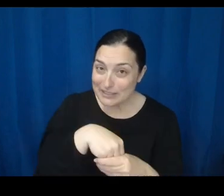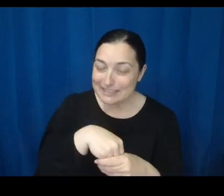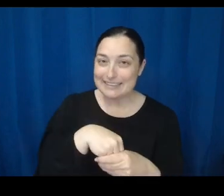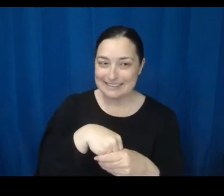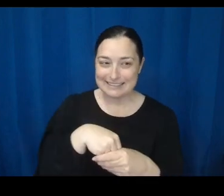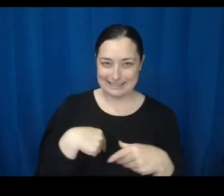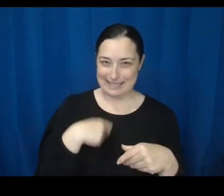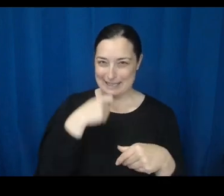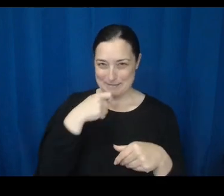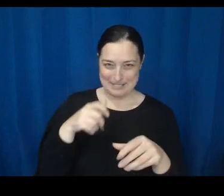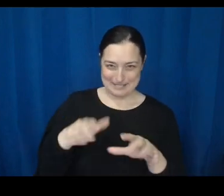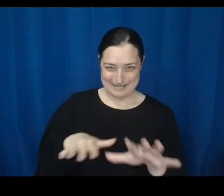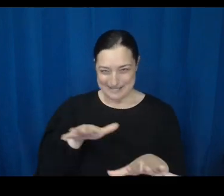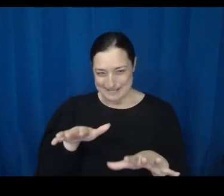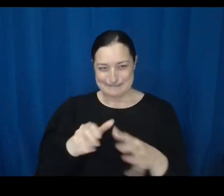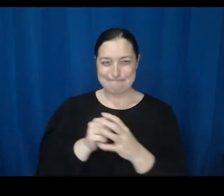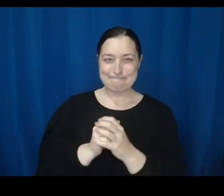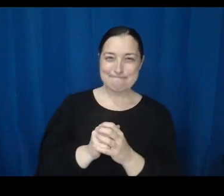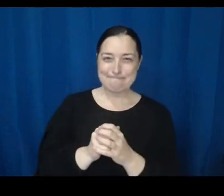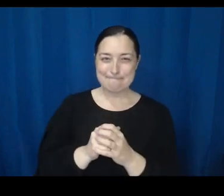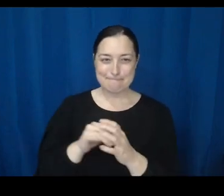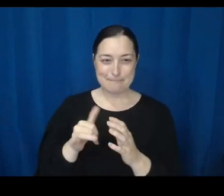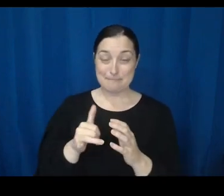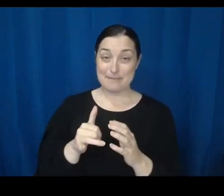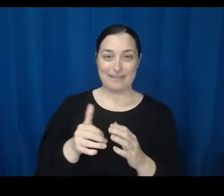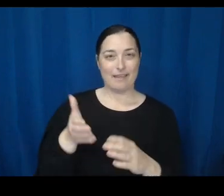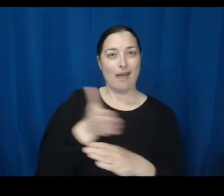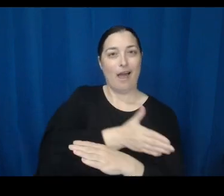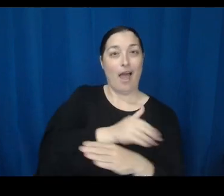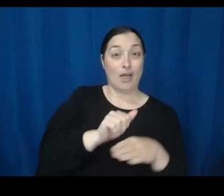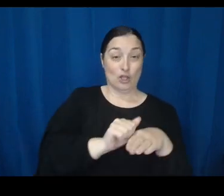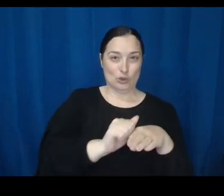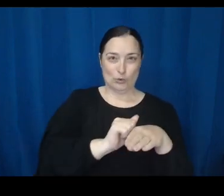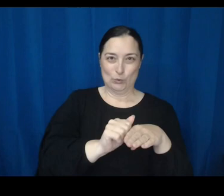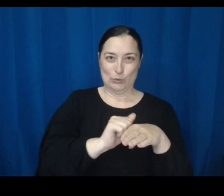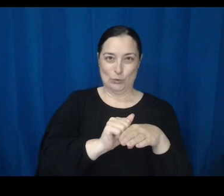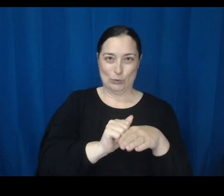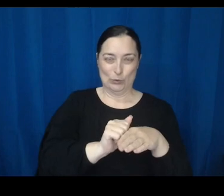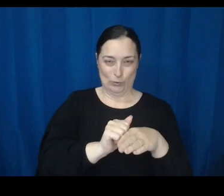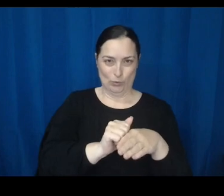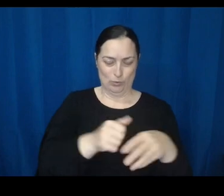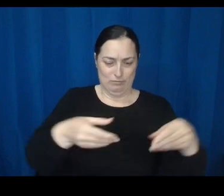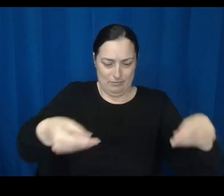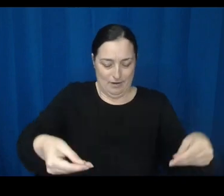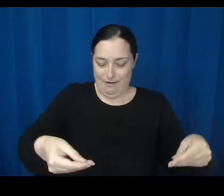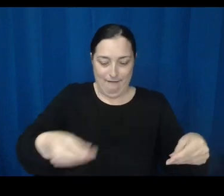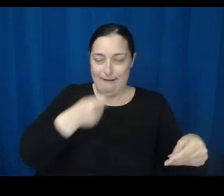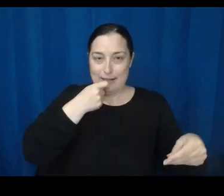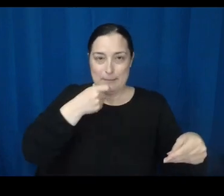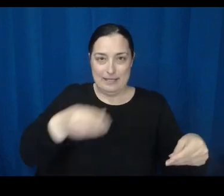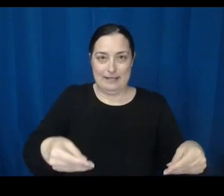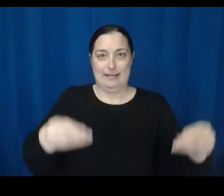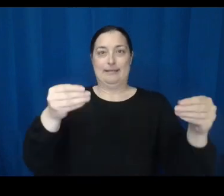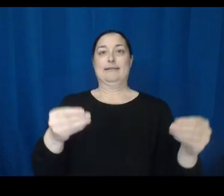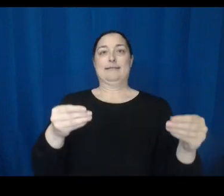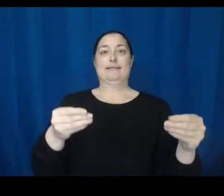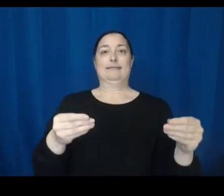familiar with maybe a lot of the shoe drawings were on a horizontal piece of paper, and now I've switched it vertical to better fit this